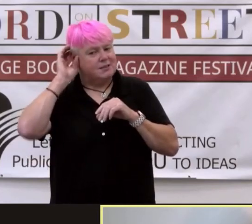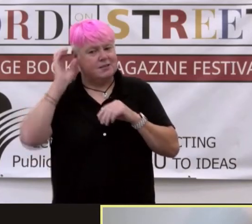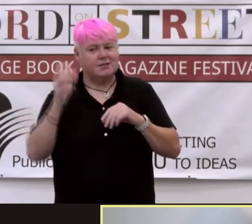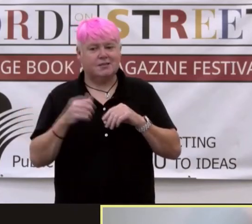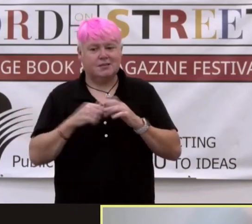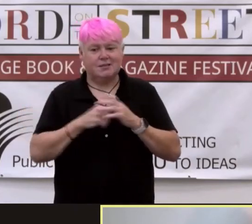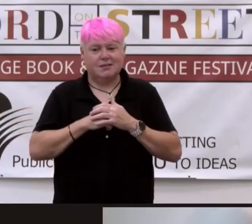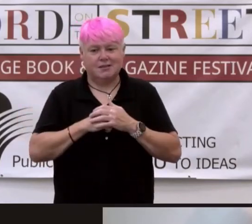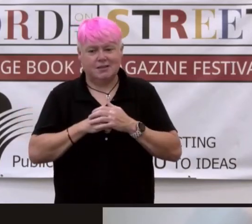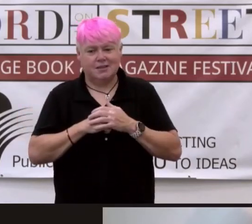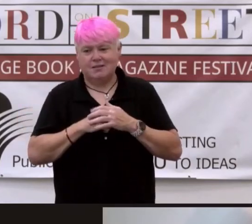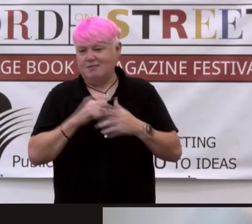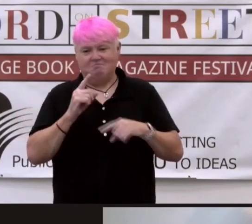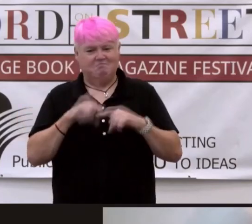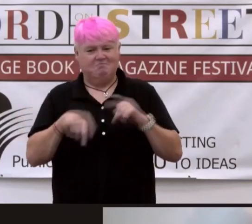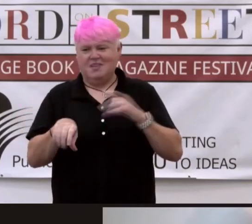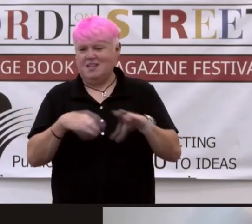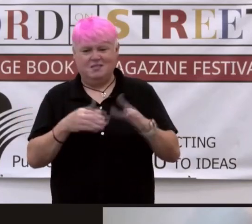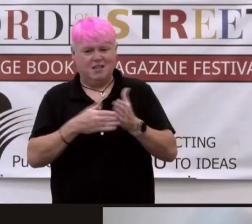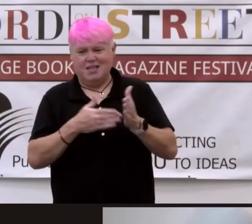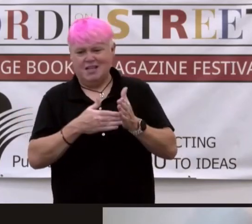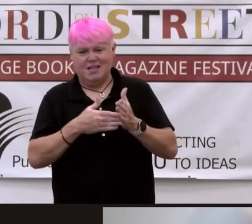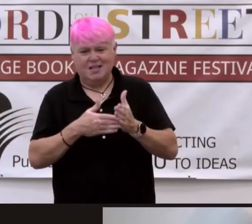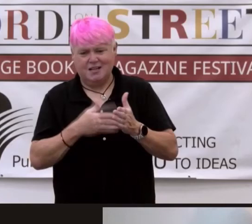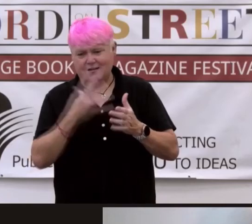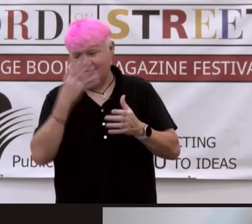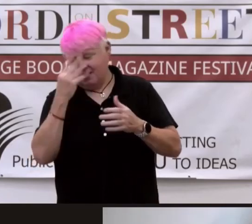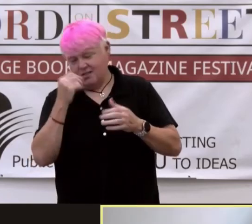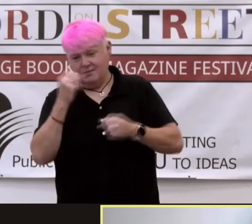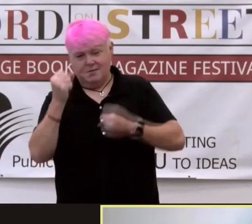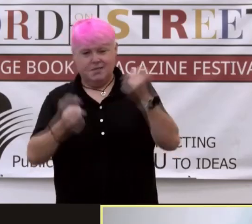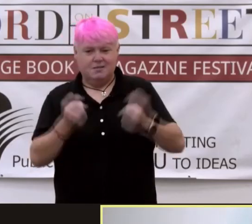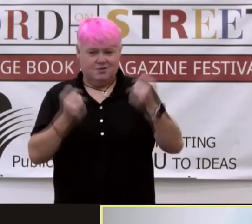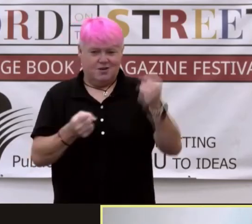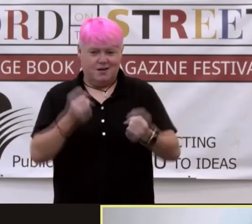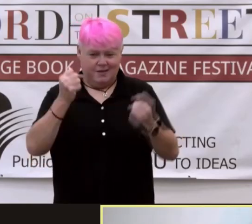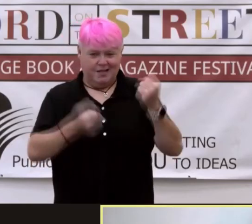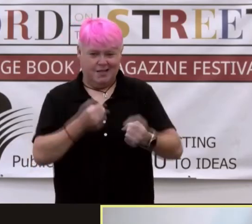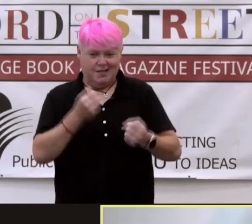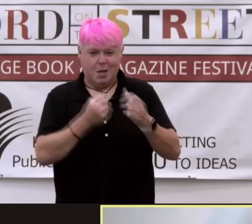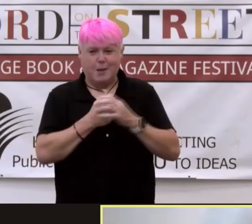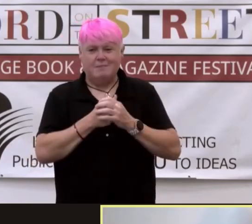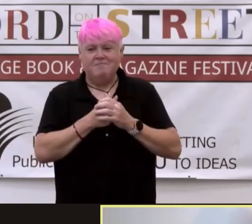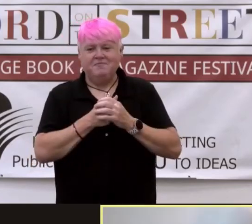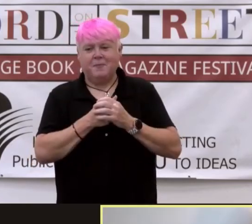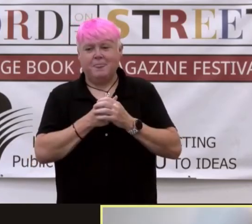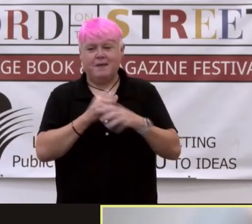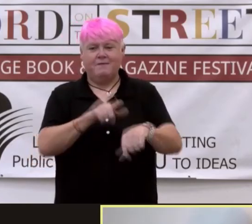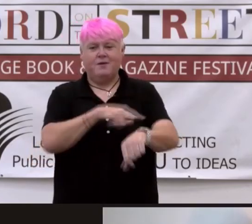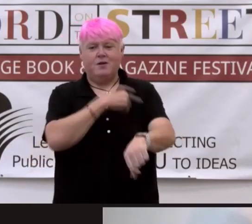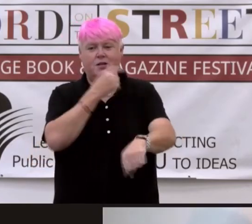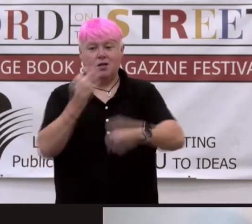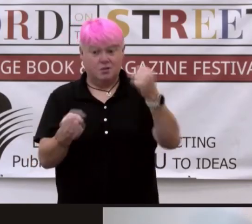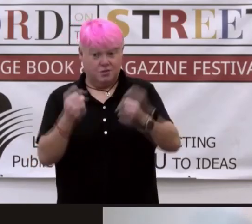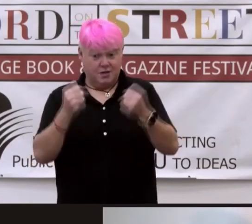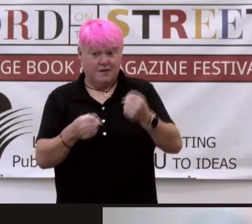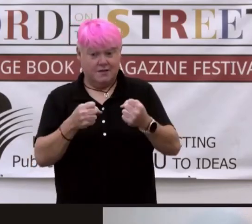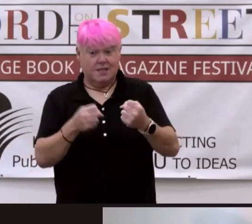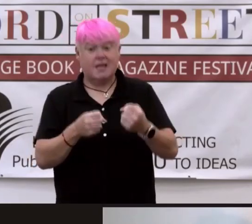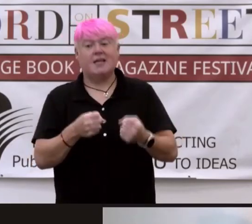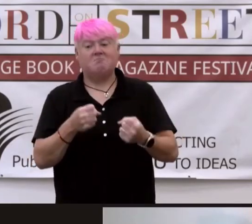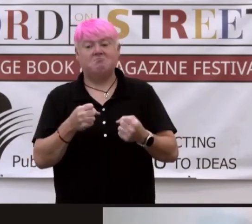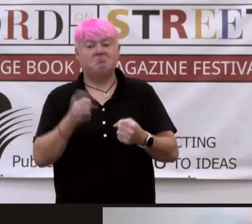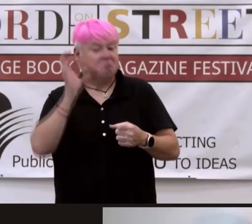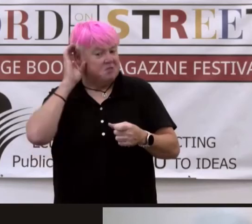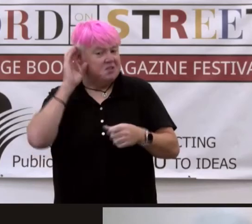that? No, I fall asleep unless I'm driving with a podcast. So like for long drives, I can listen to the long podcasts,